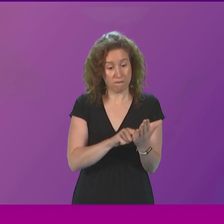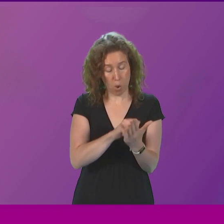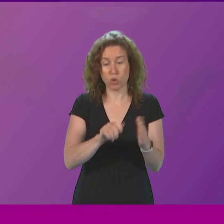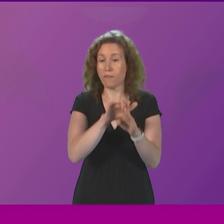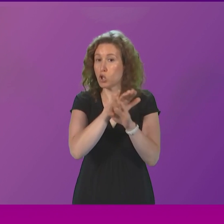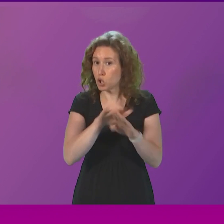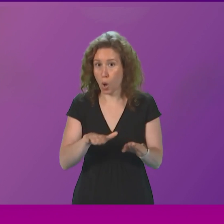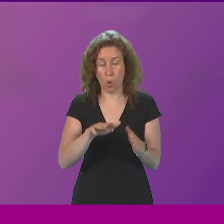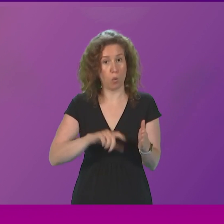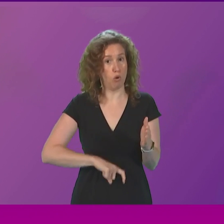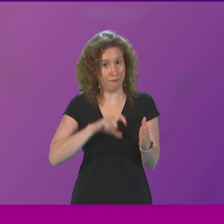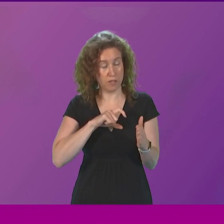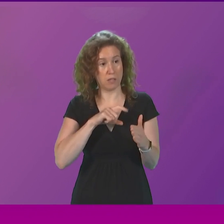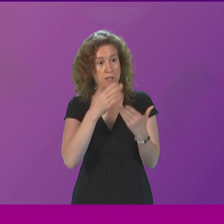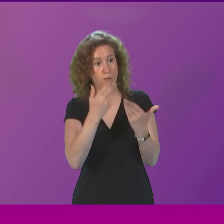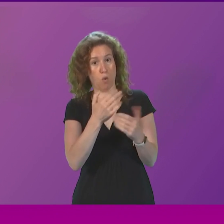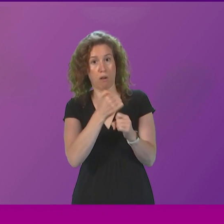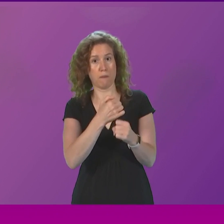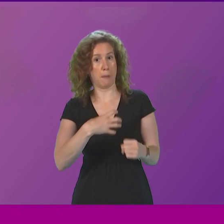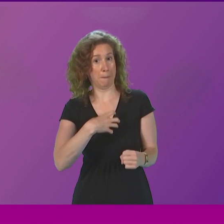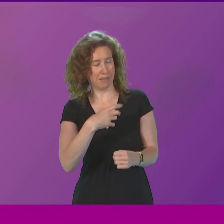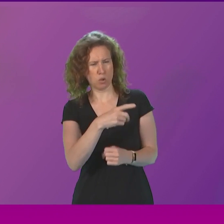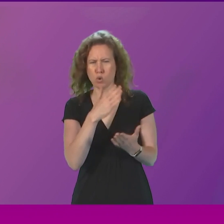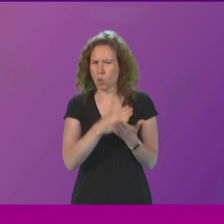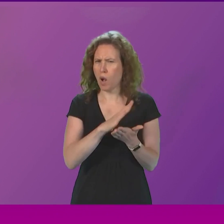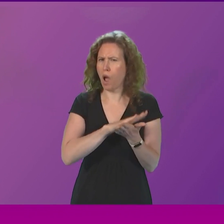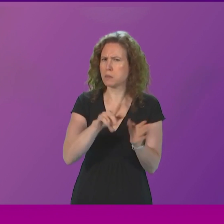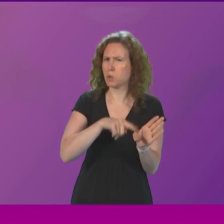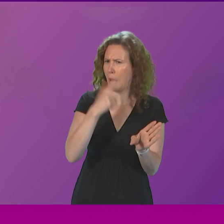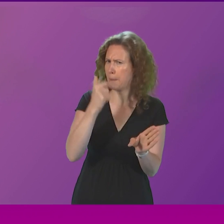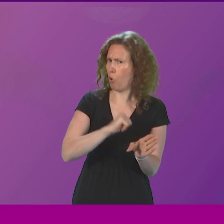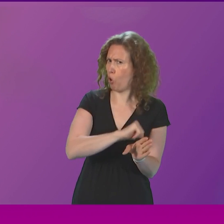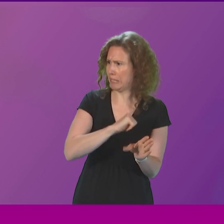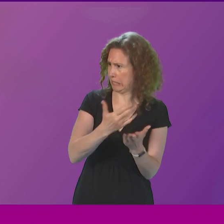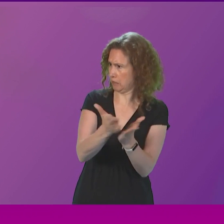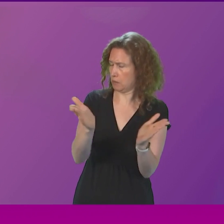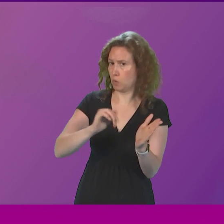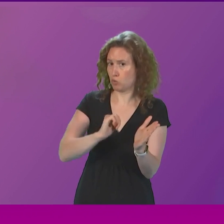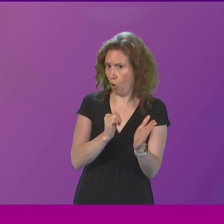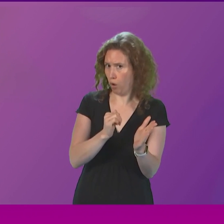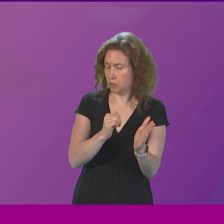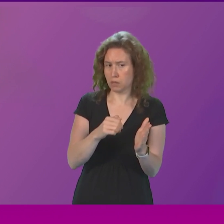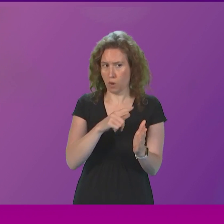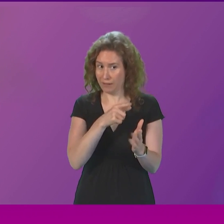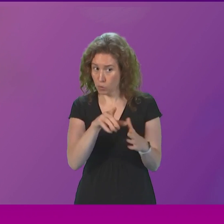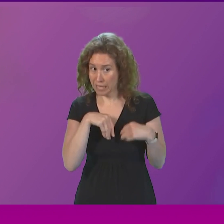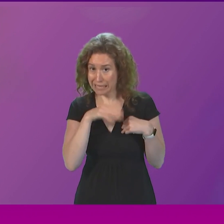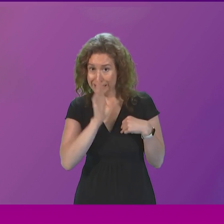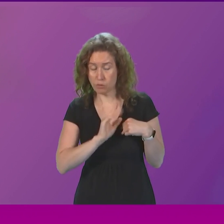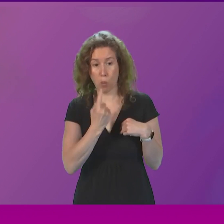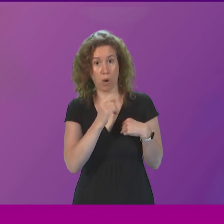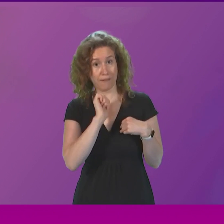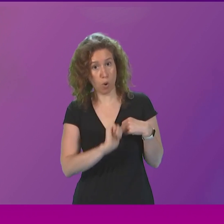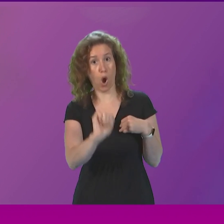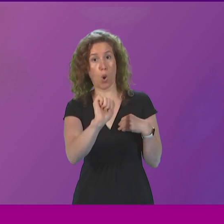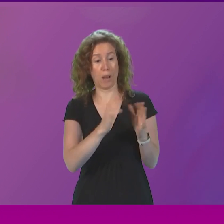in a government minister. And surely Hamza Yousaf can be honest with the people across Scotland if he takes it seriously that one of his